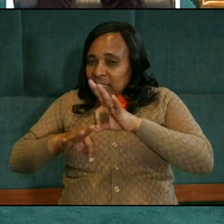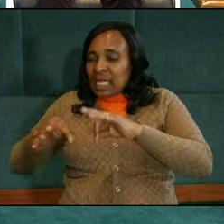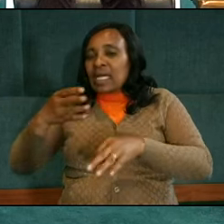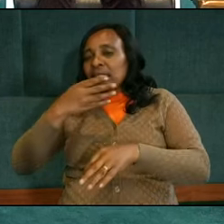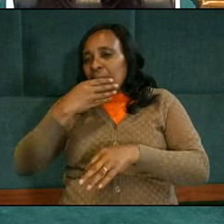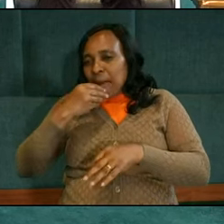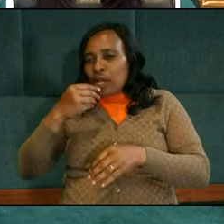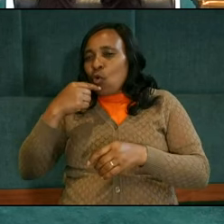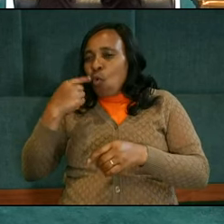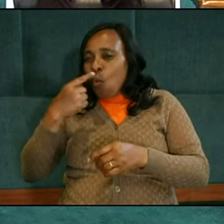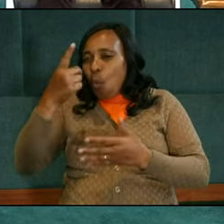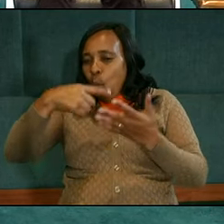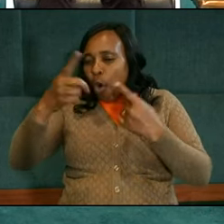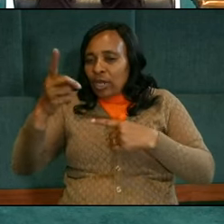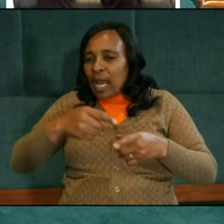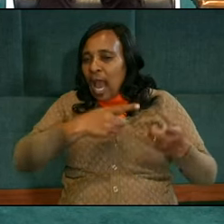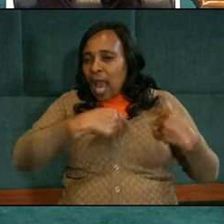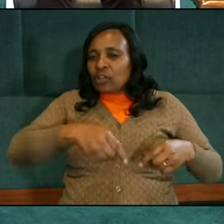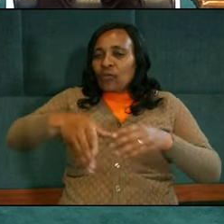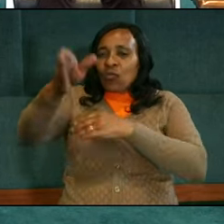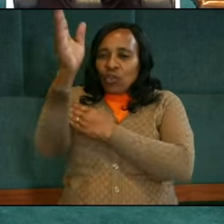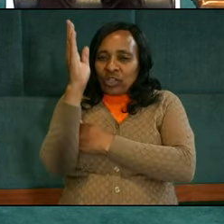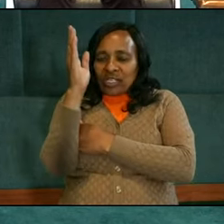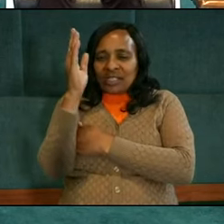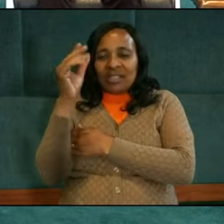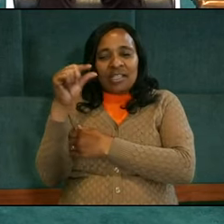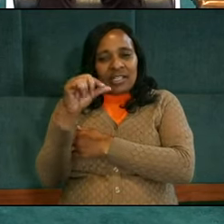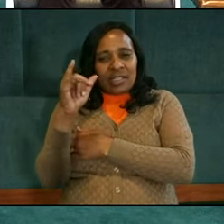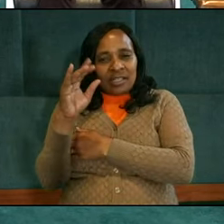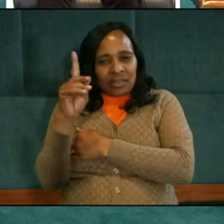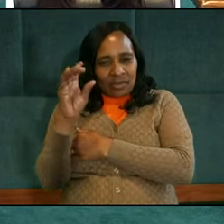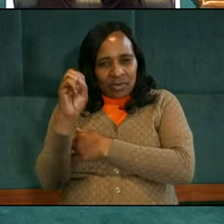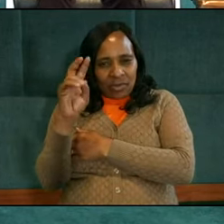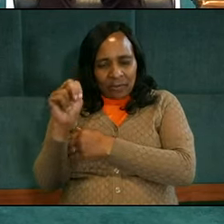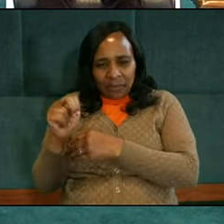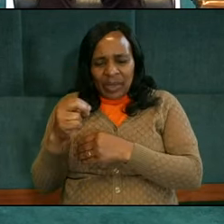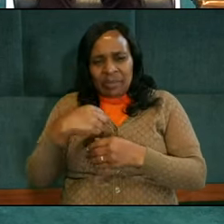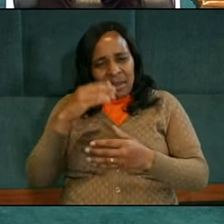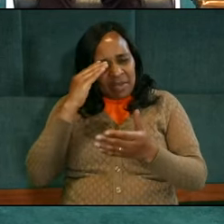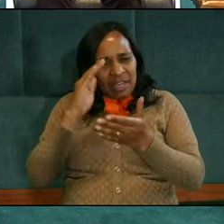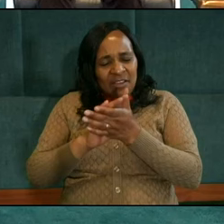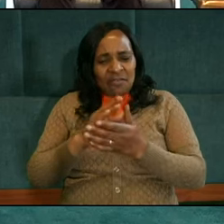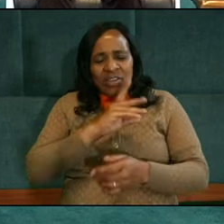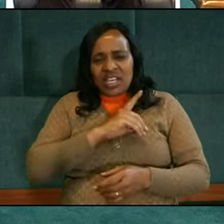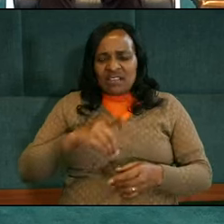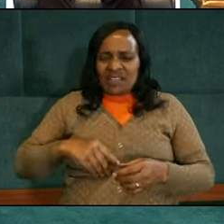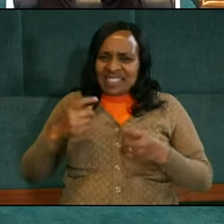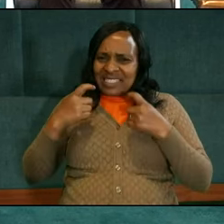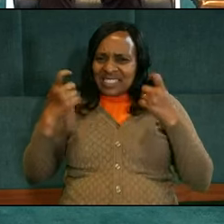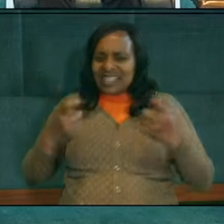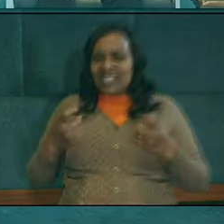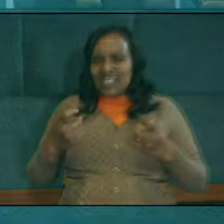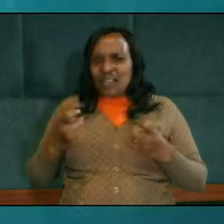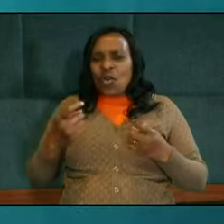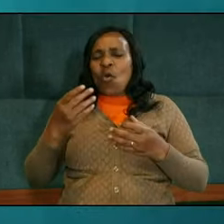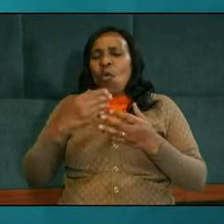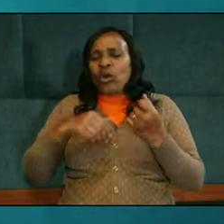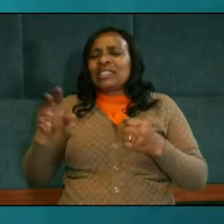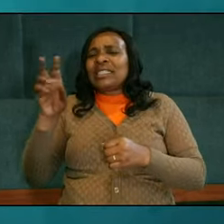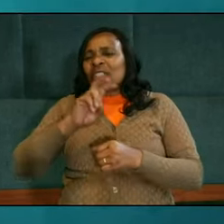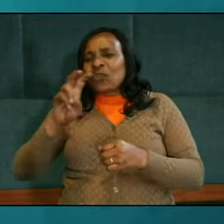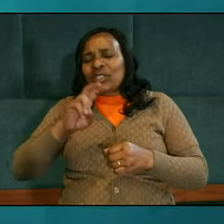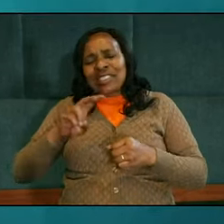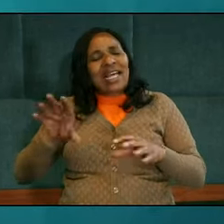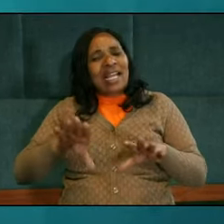heart. Gideon. I believe that David's sin was more of a sin he also recognized